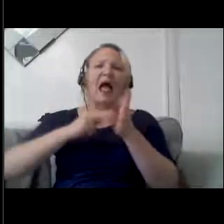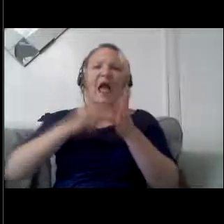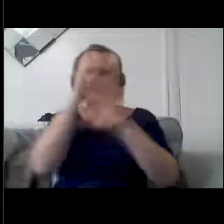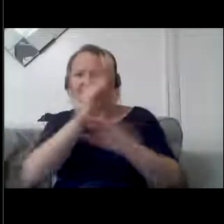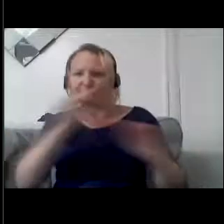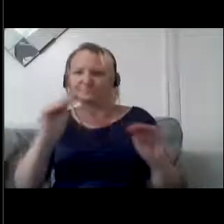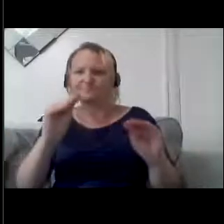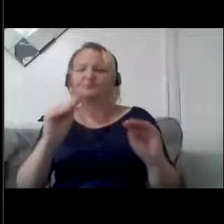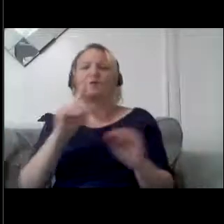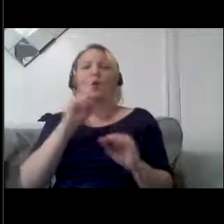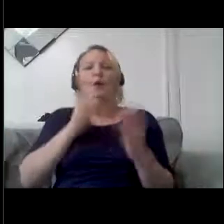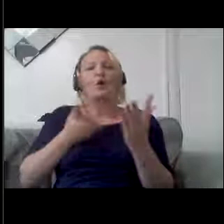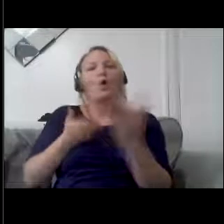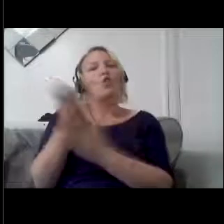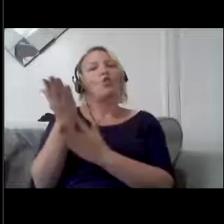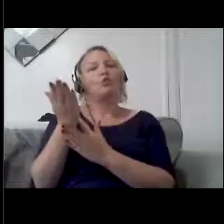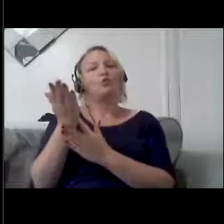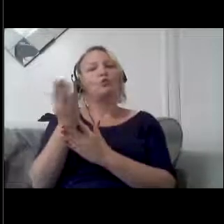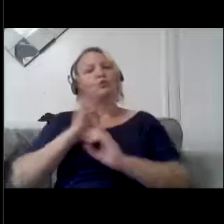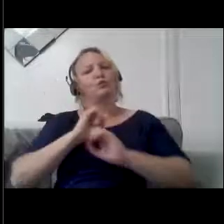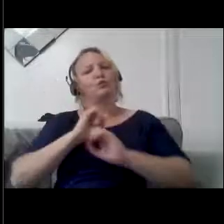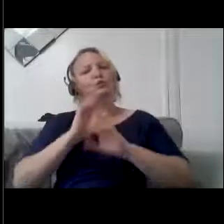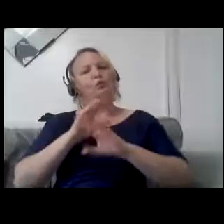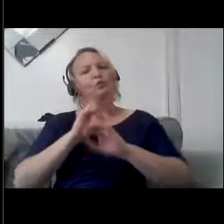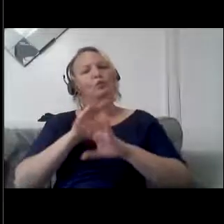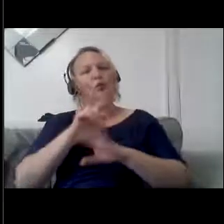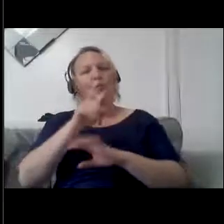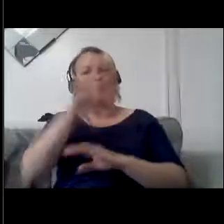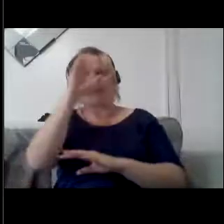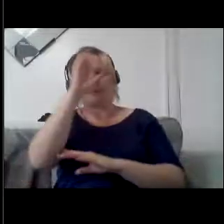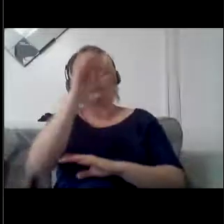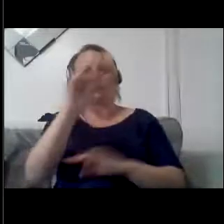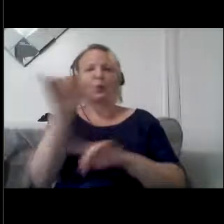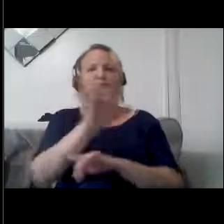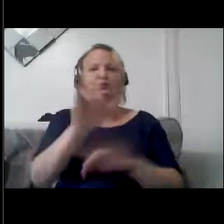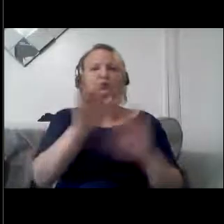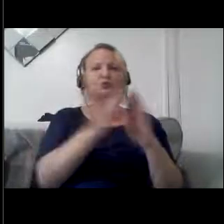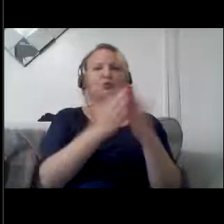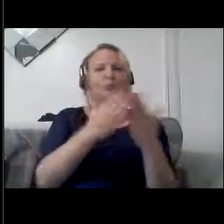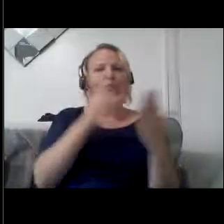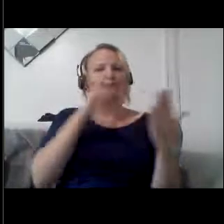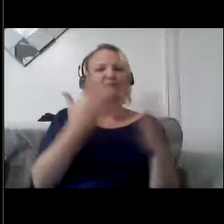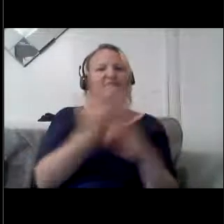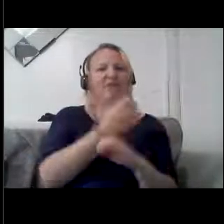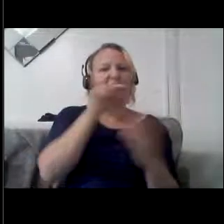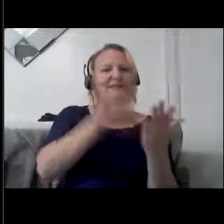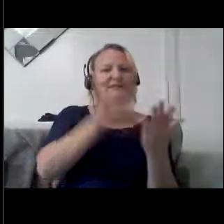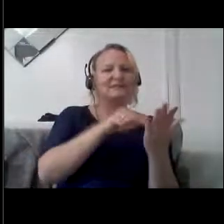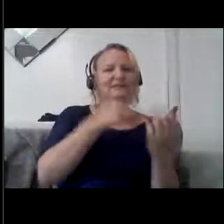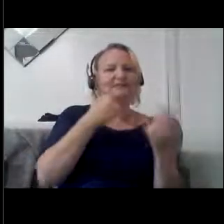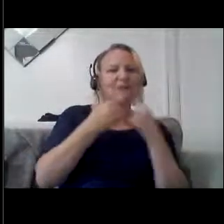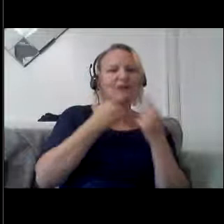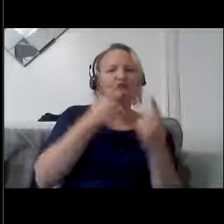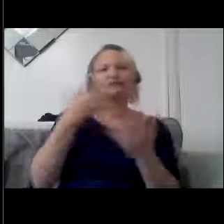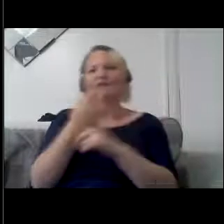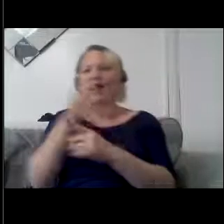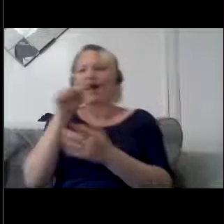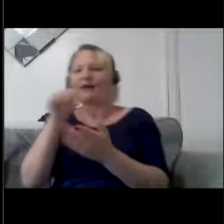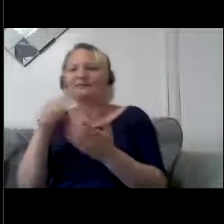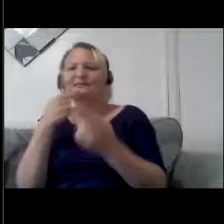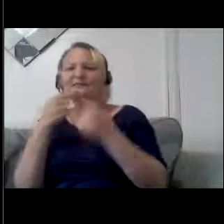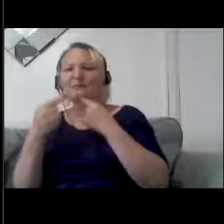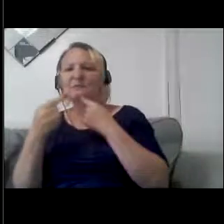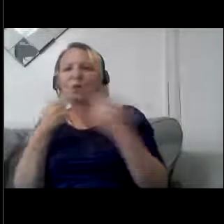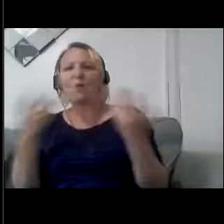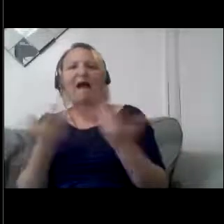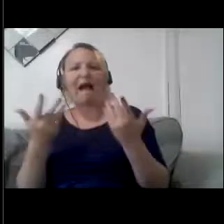where you can go to find out more information on a particular topic. These include the guide to our consultation, which is an